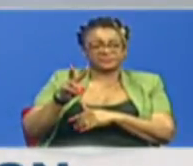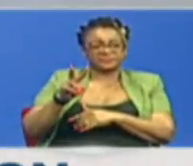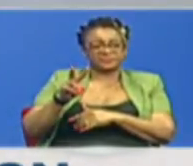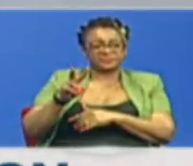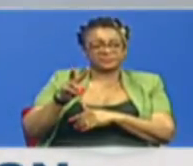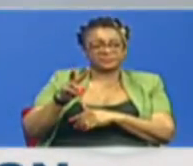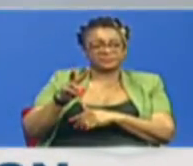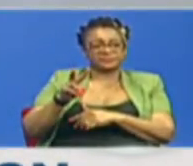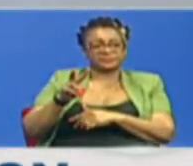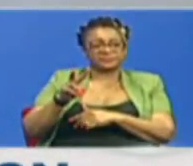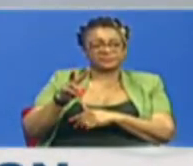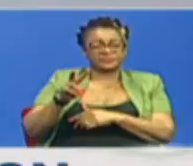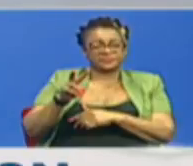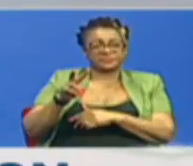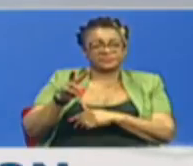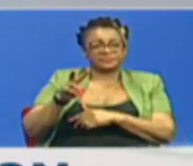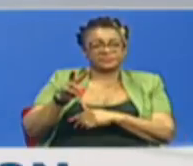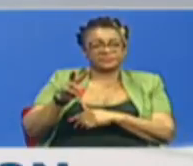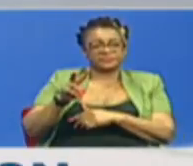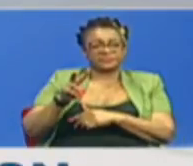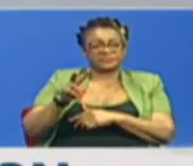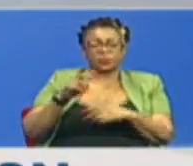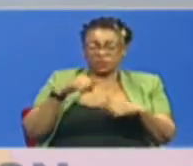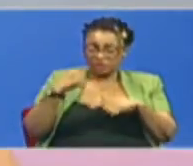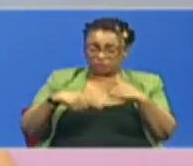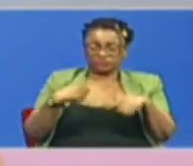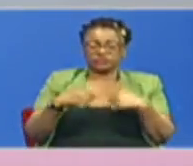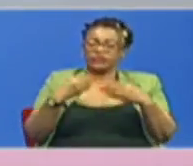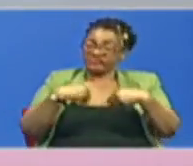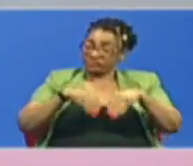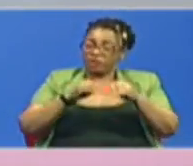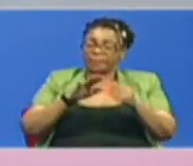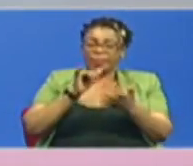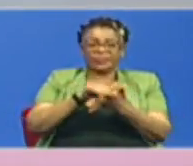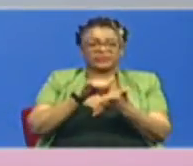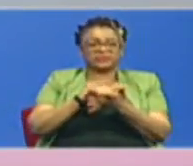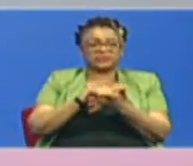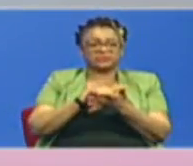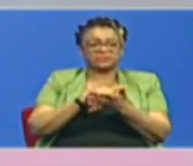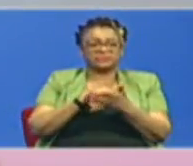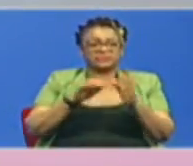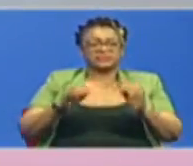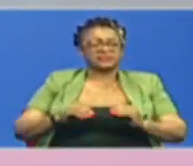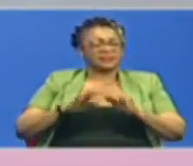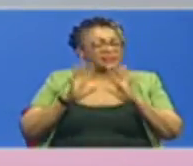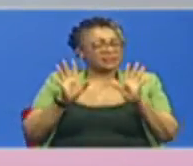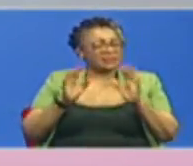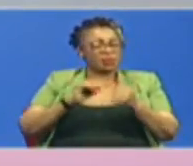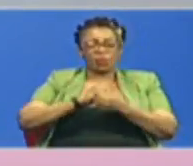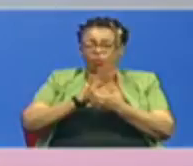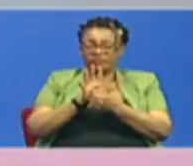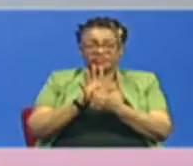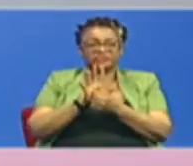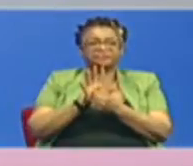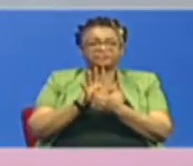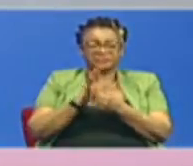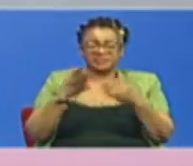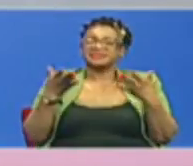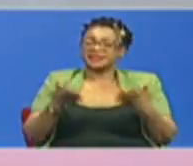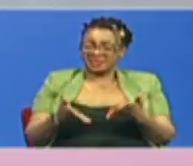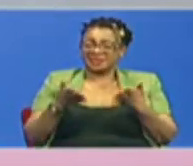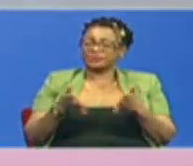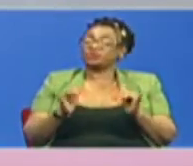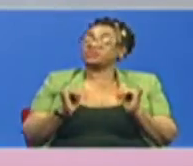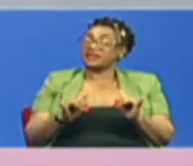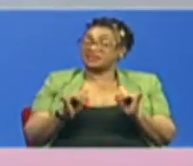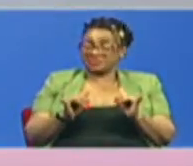All right, that's something that we will be keeping a close eye on. Now, it is clear that the COVID-19 pandemic is here to stay, at